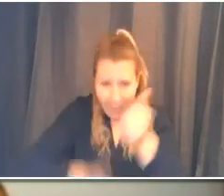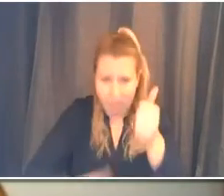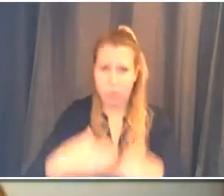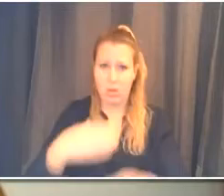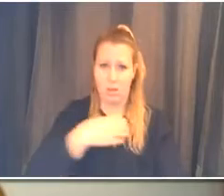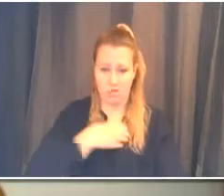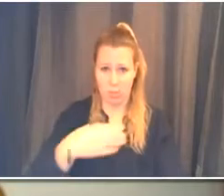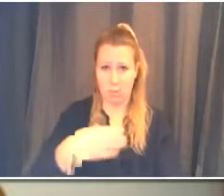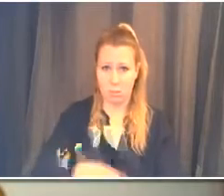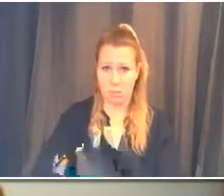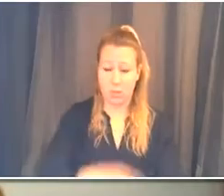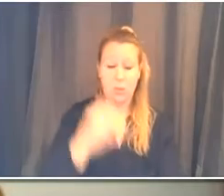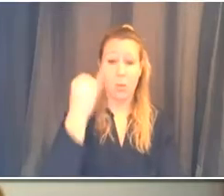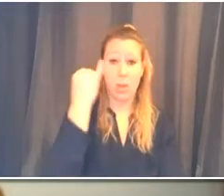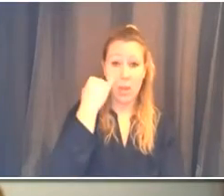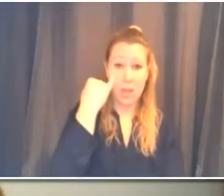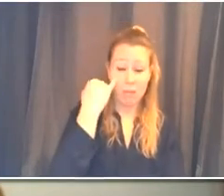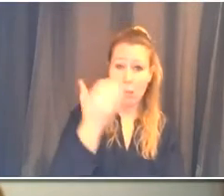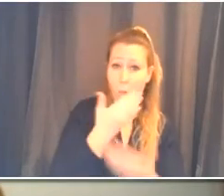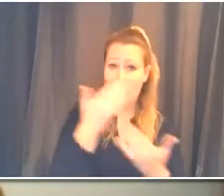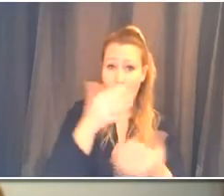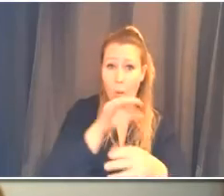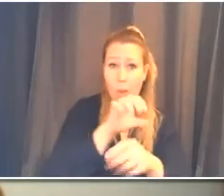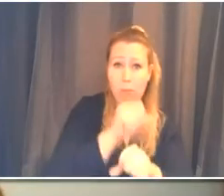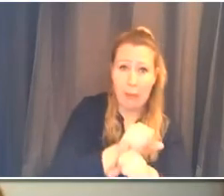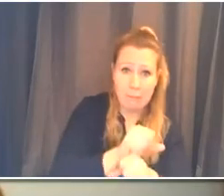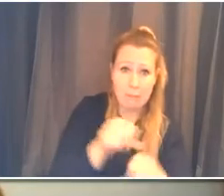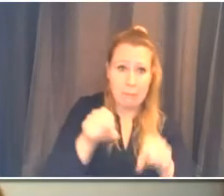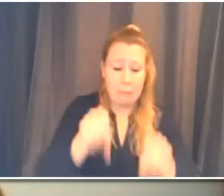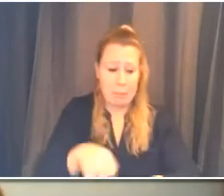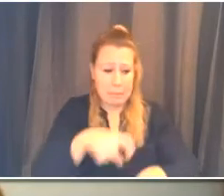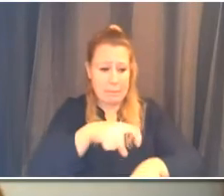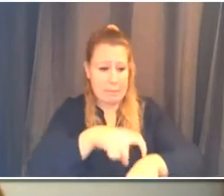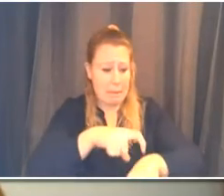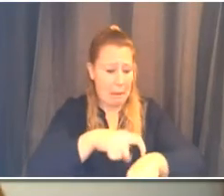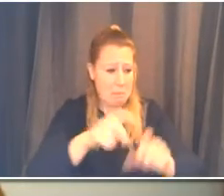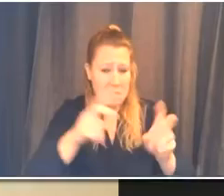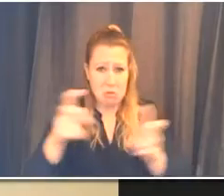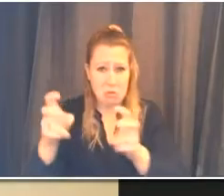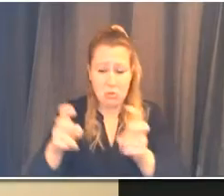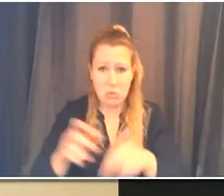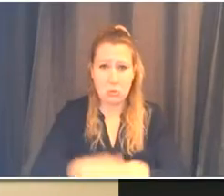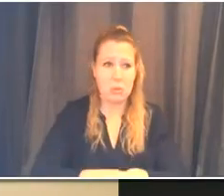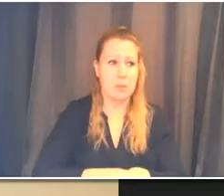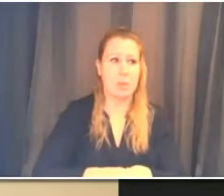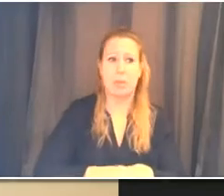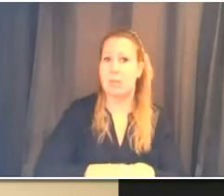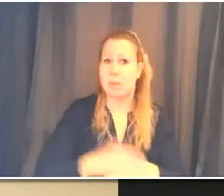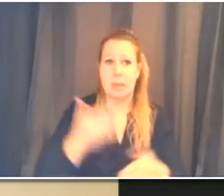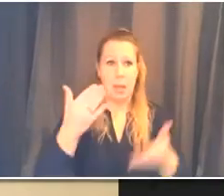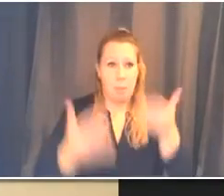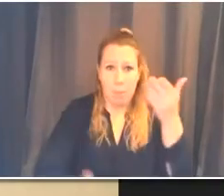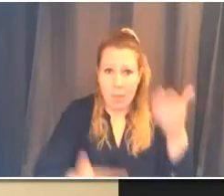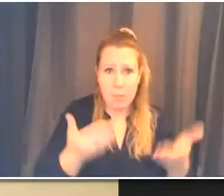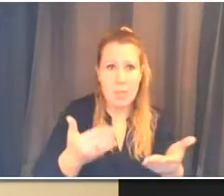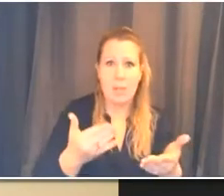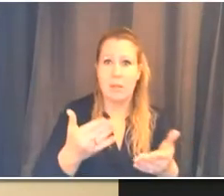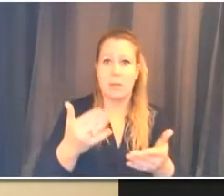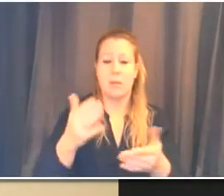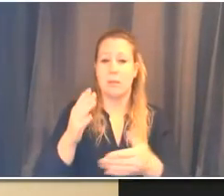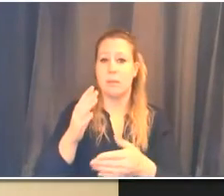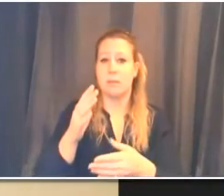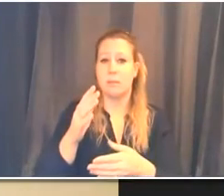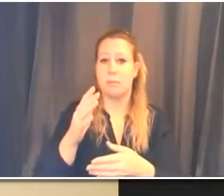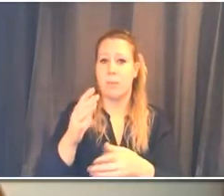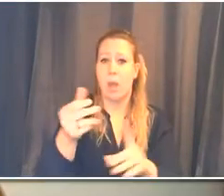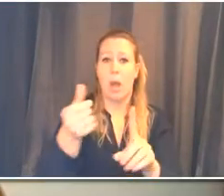did have the prudent quick timely followup so I want you to understand that I agree I agree and I'm